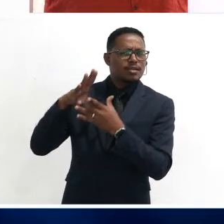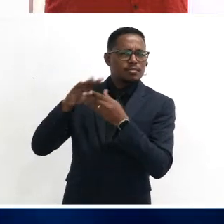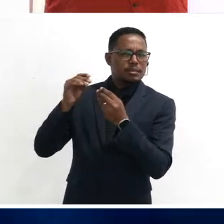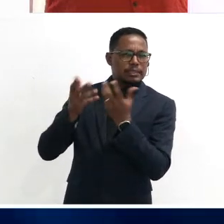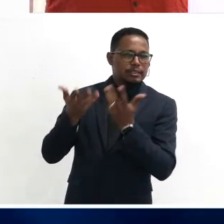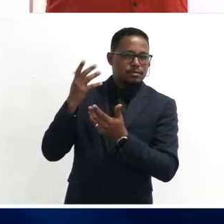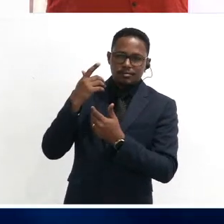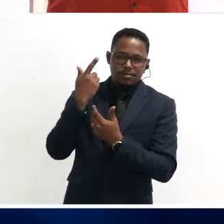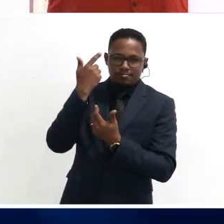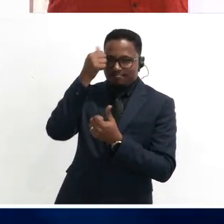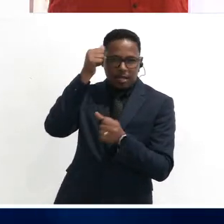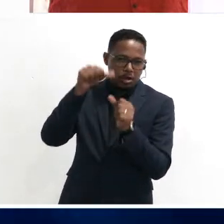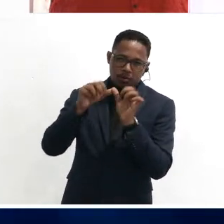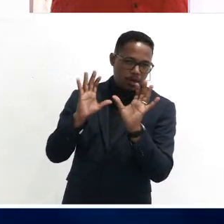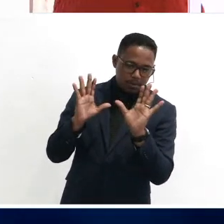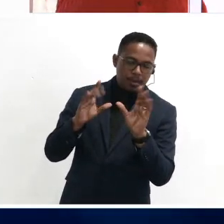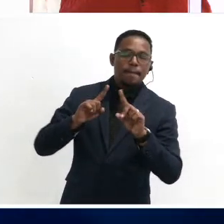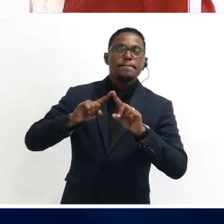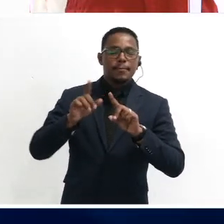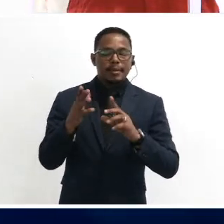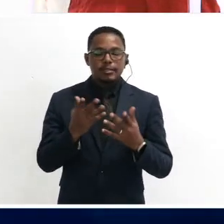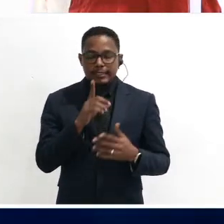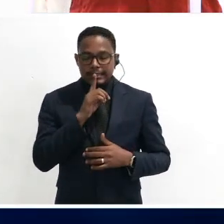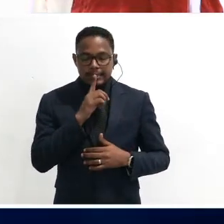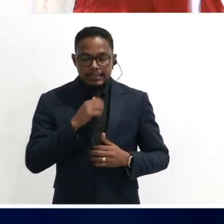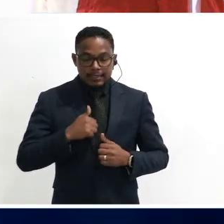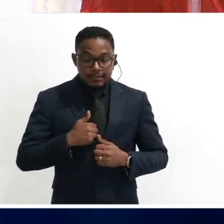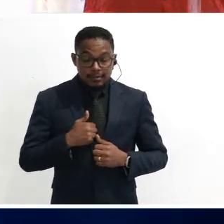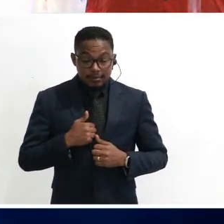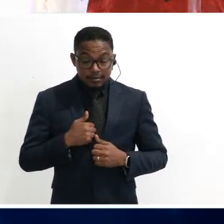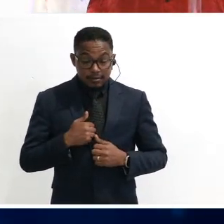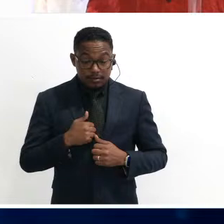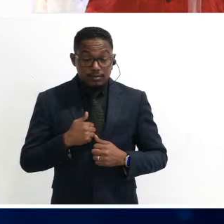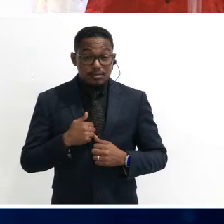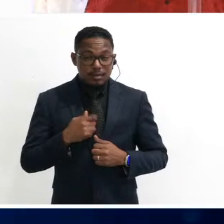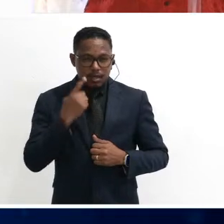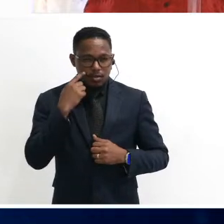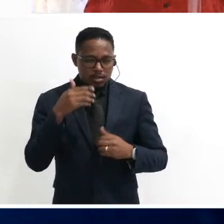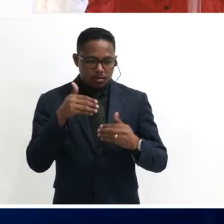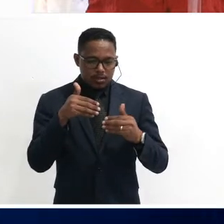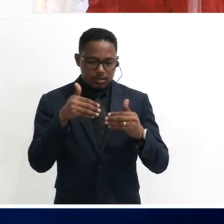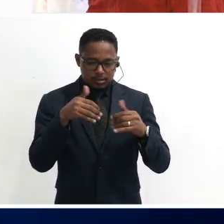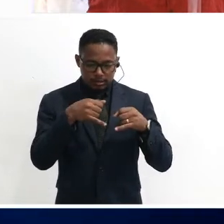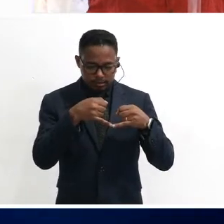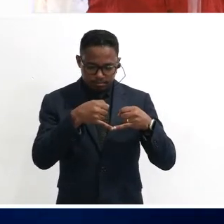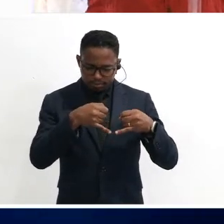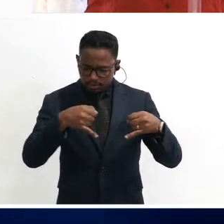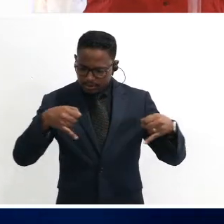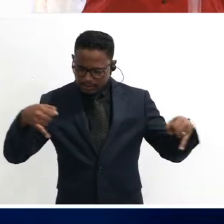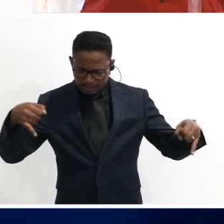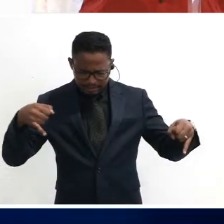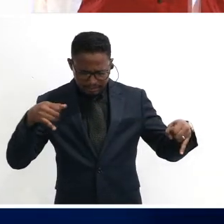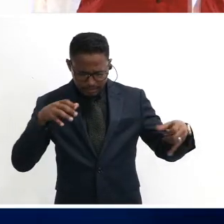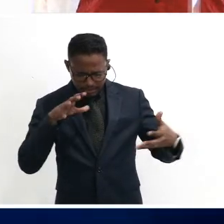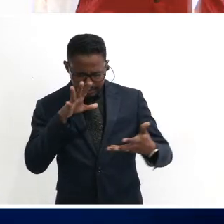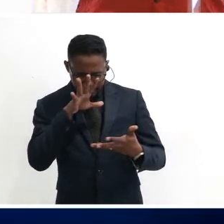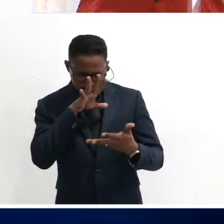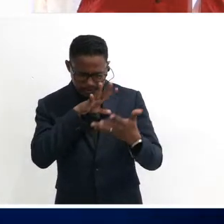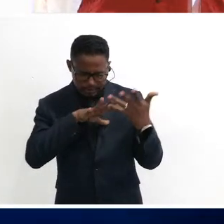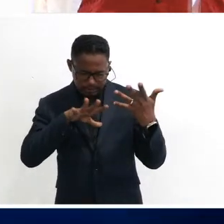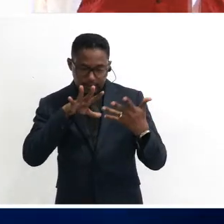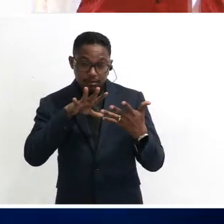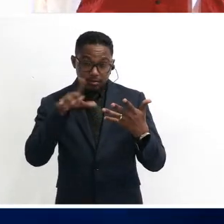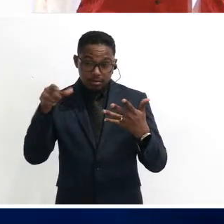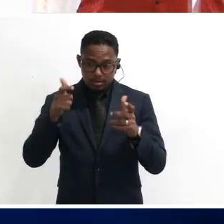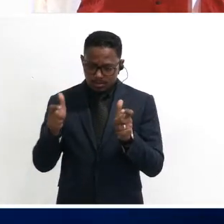there's definitely a blurring of lines between what is semiconductor packaging at the fab level versus what is